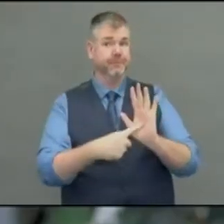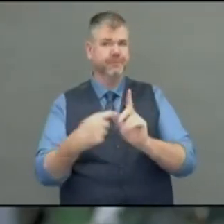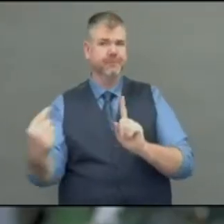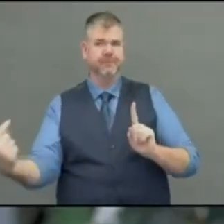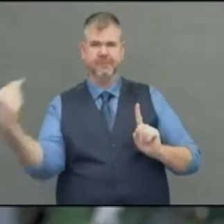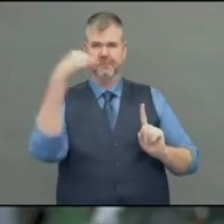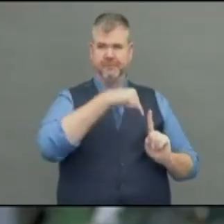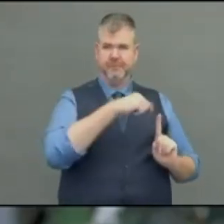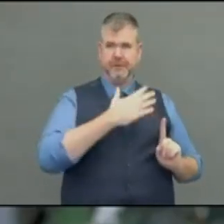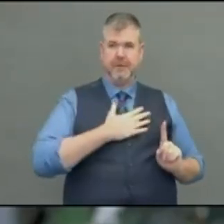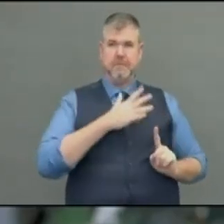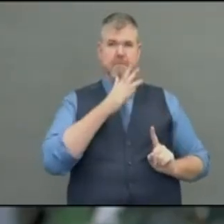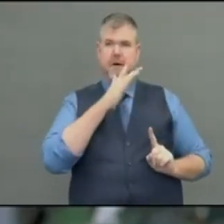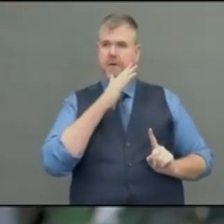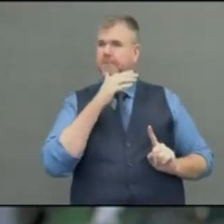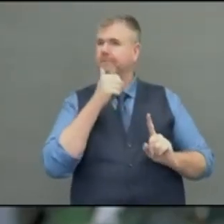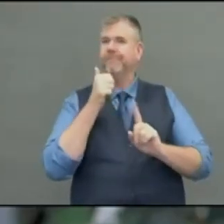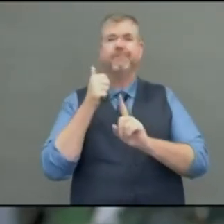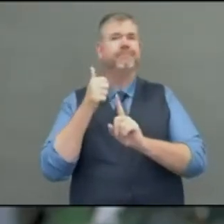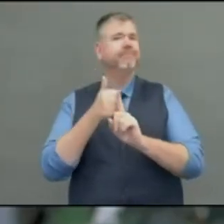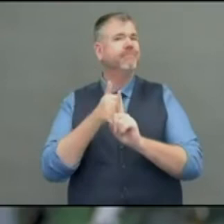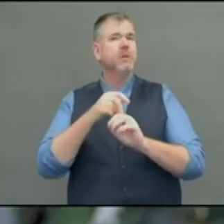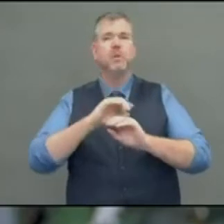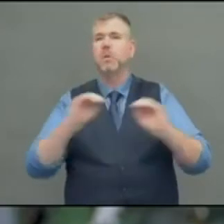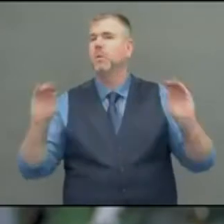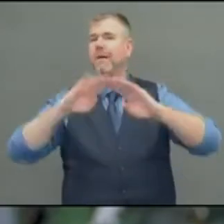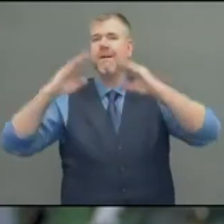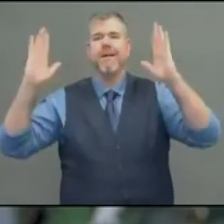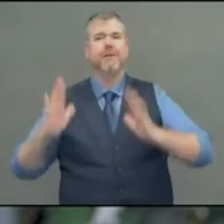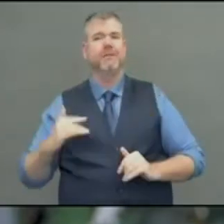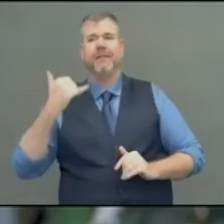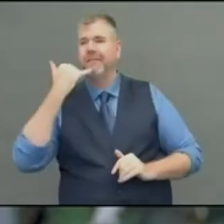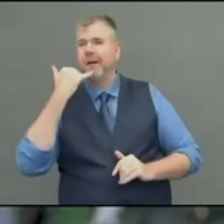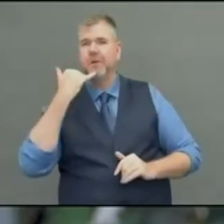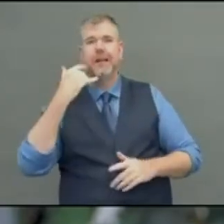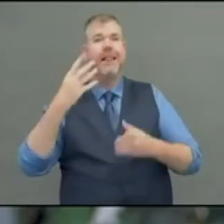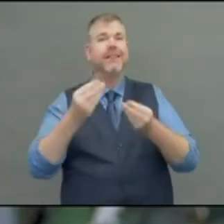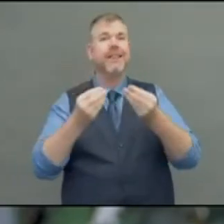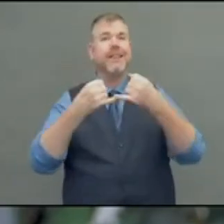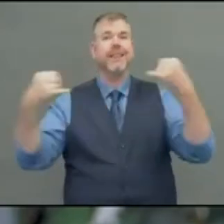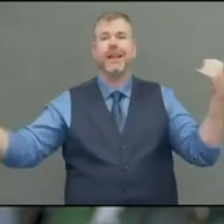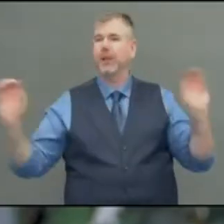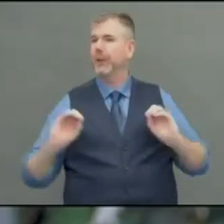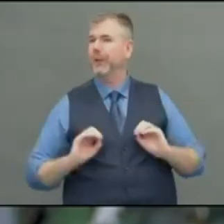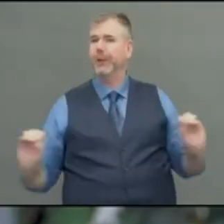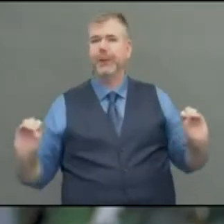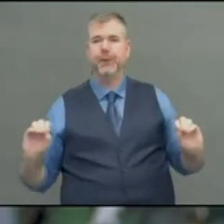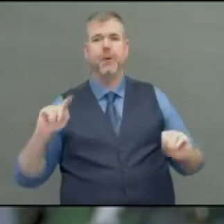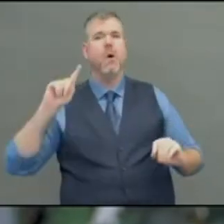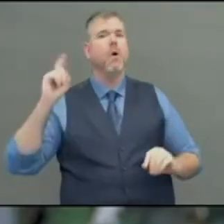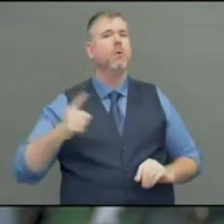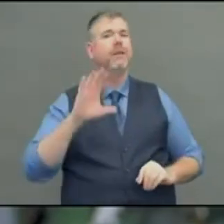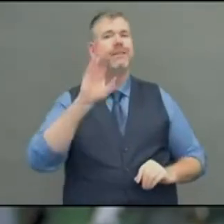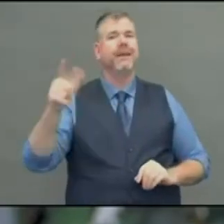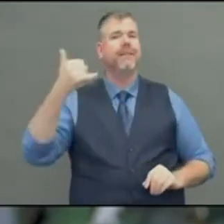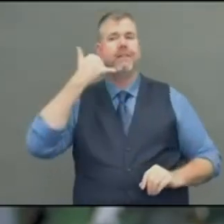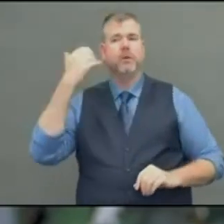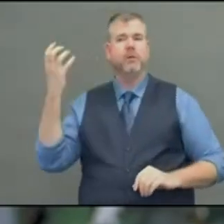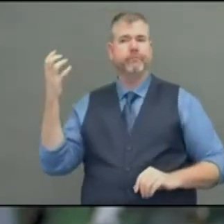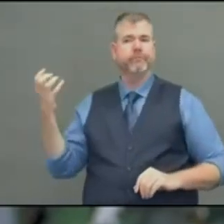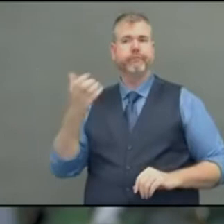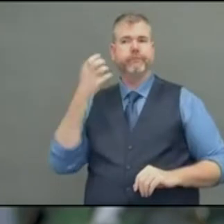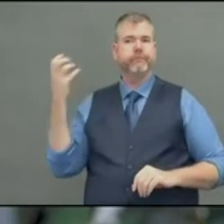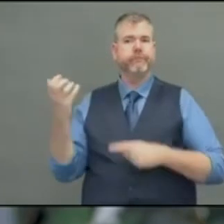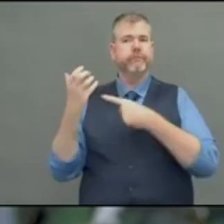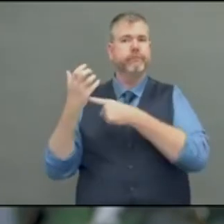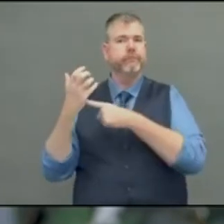she doesn't have a house phone. She has a cell phone. Do you have any accessories or any devices that